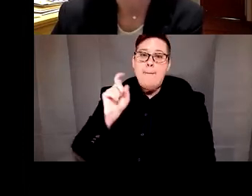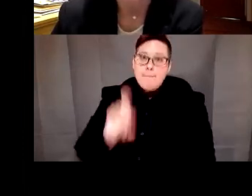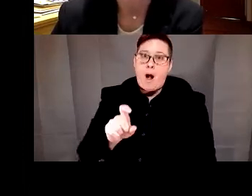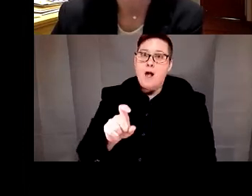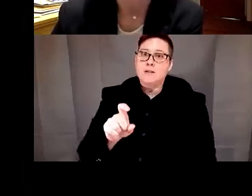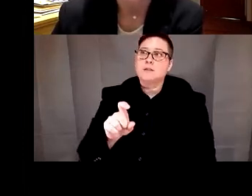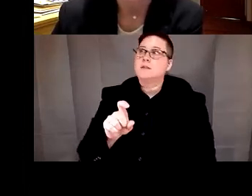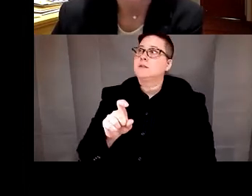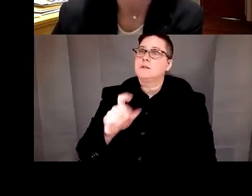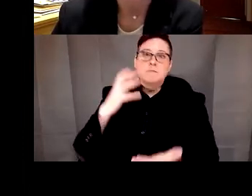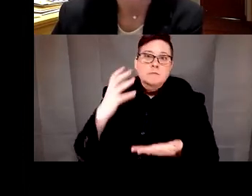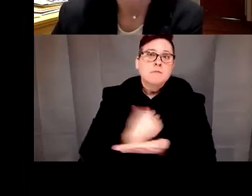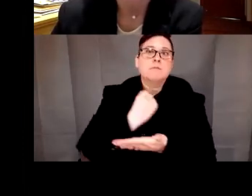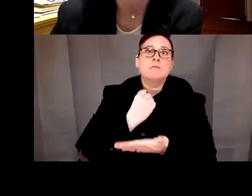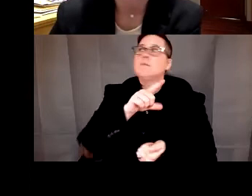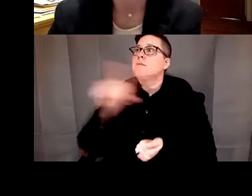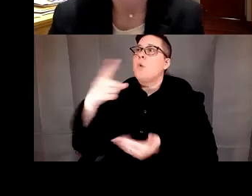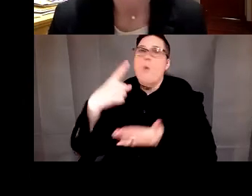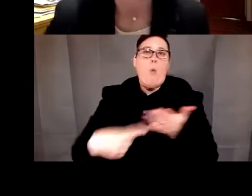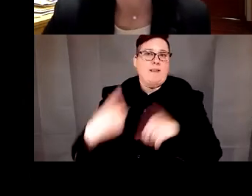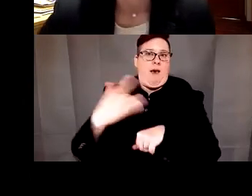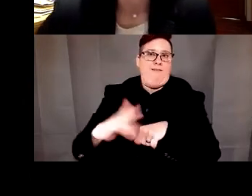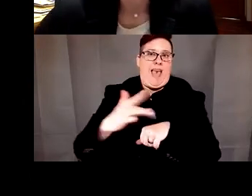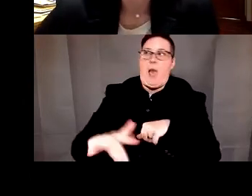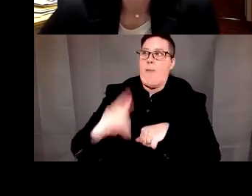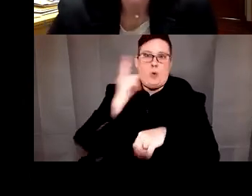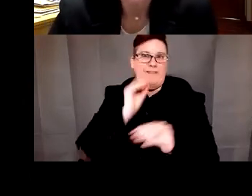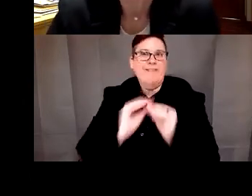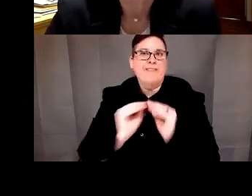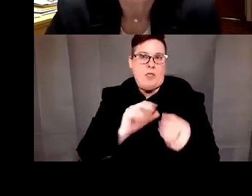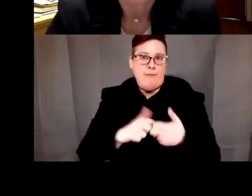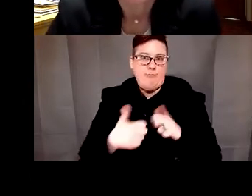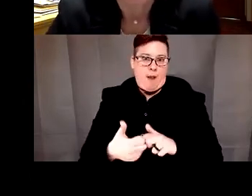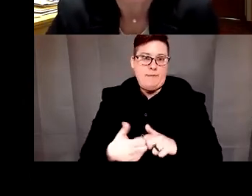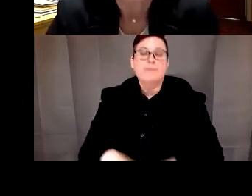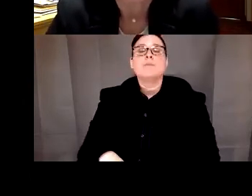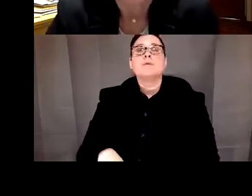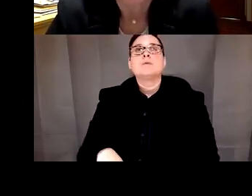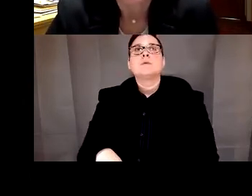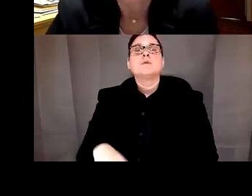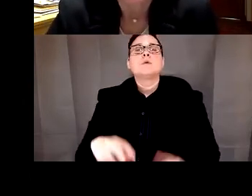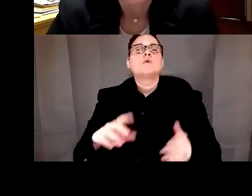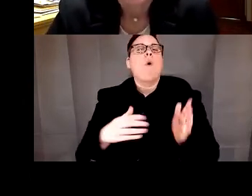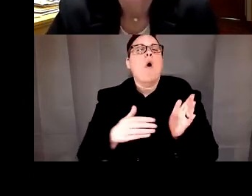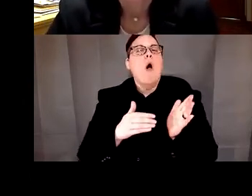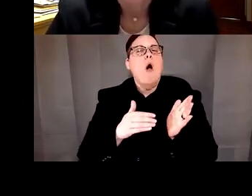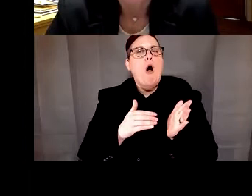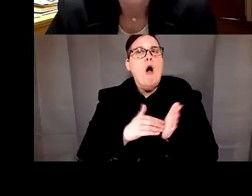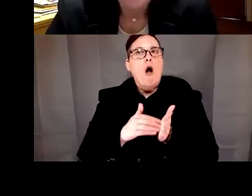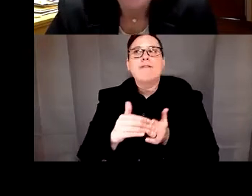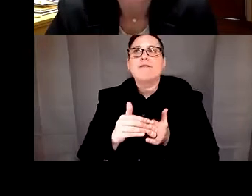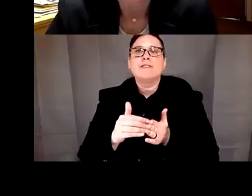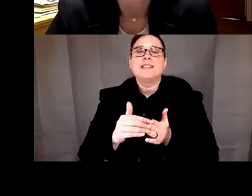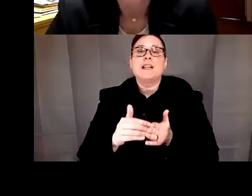the preventive or corrective opportunities by the employer. So cases are often